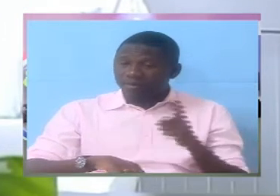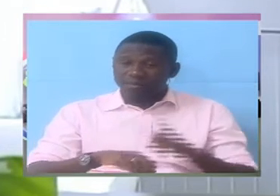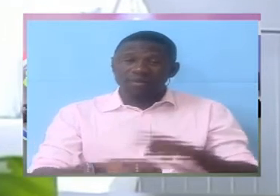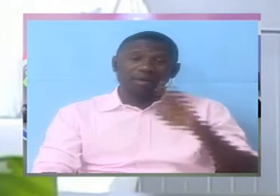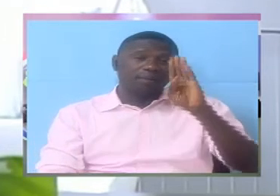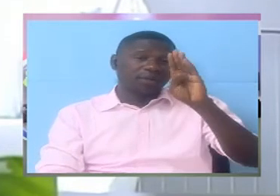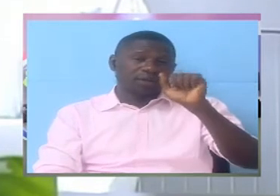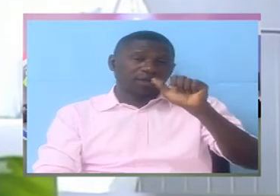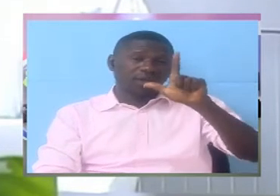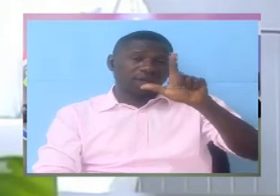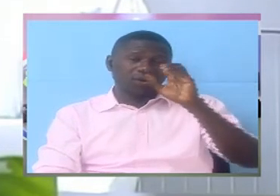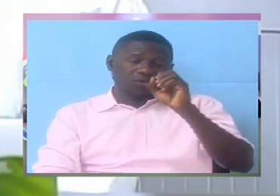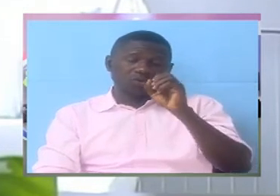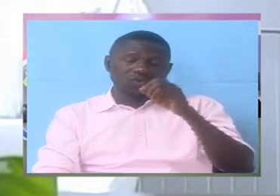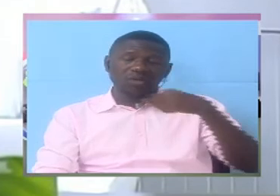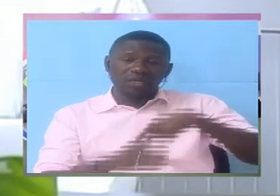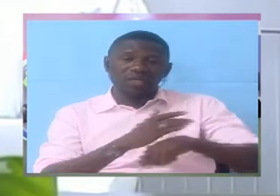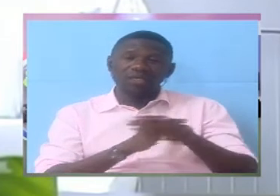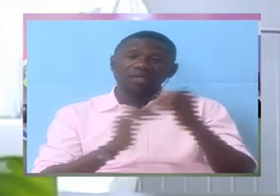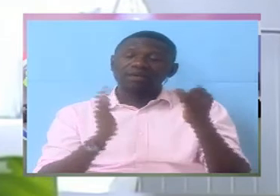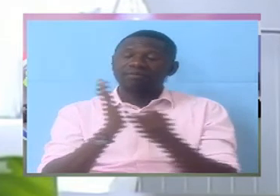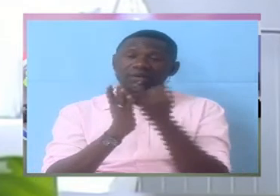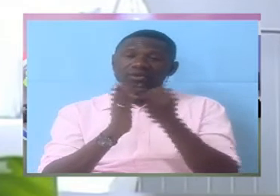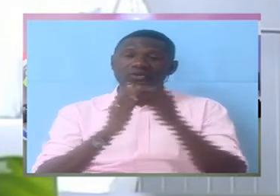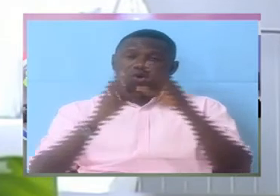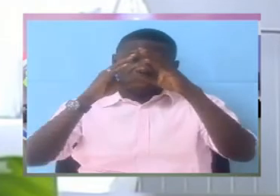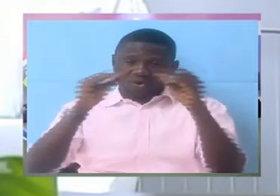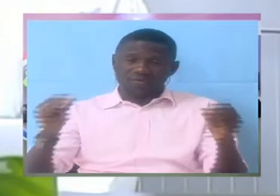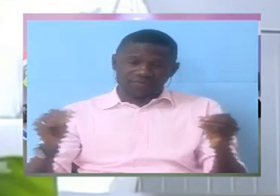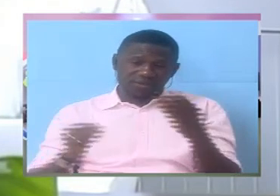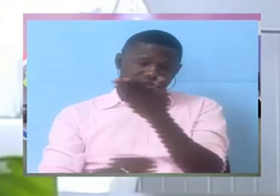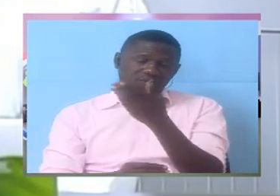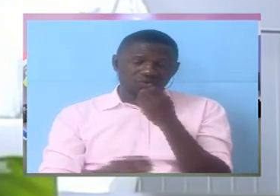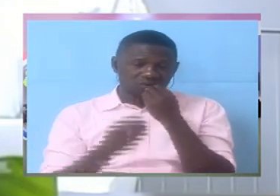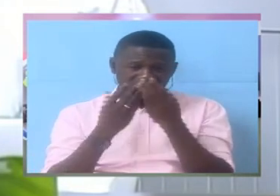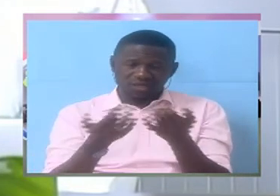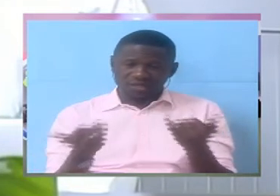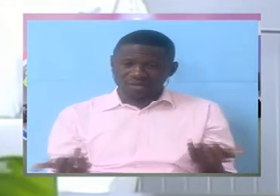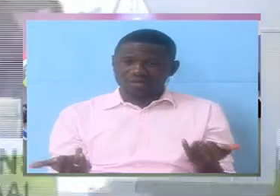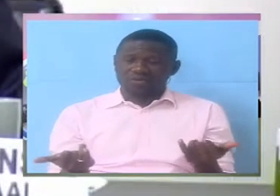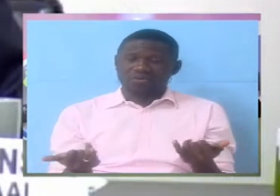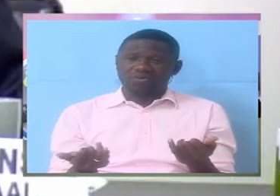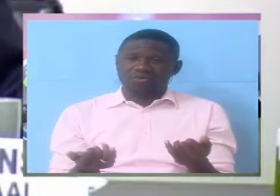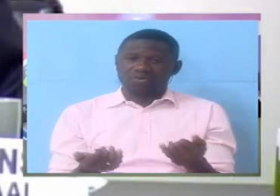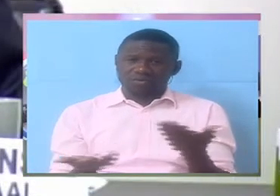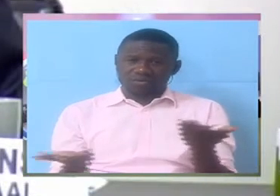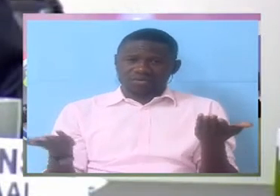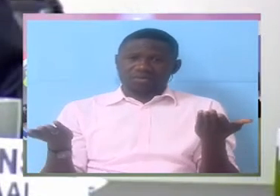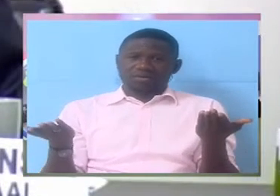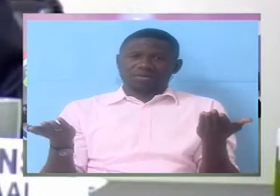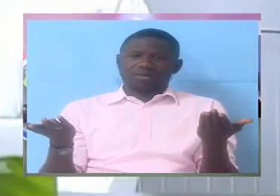investigations office. You said that, didn't you?